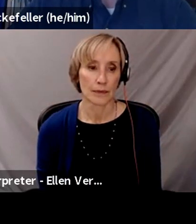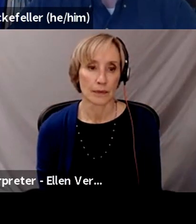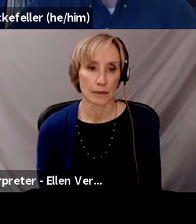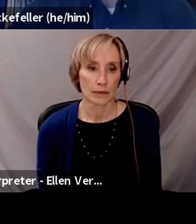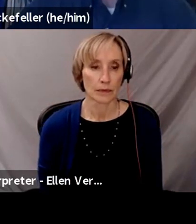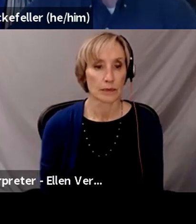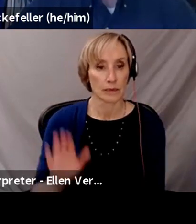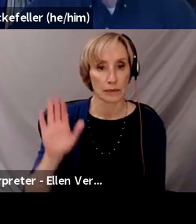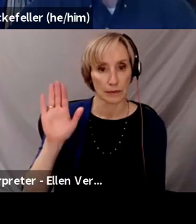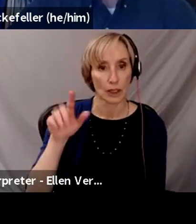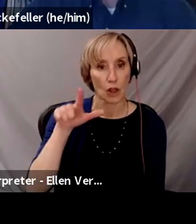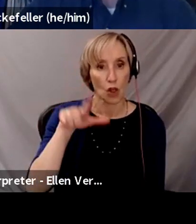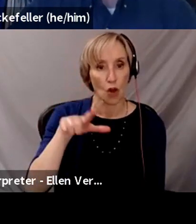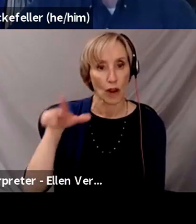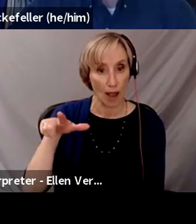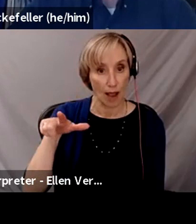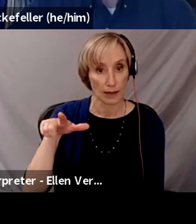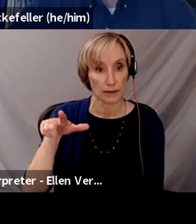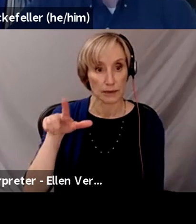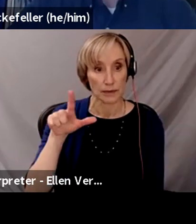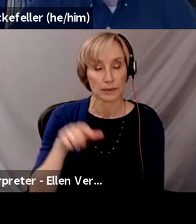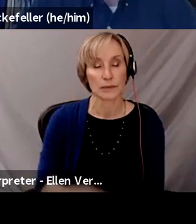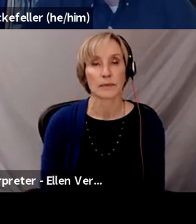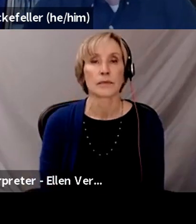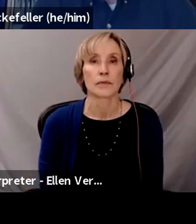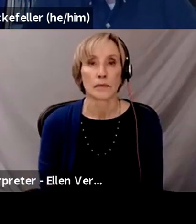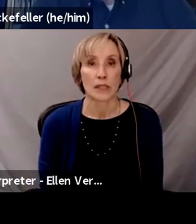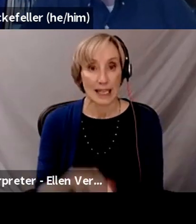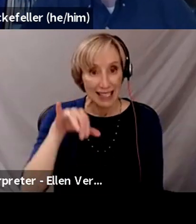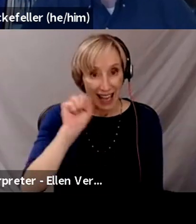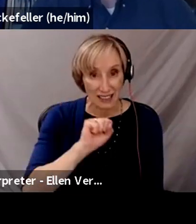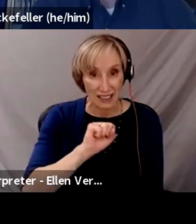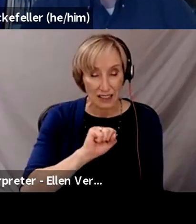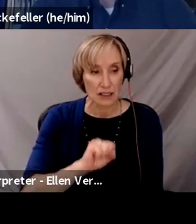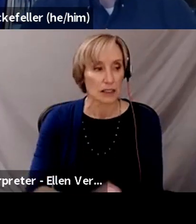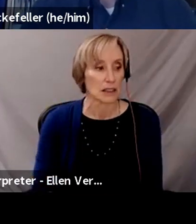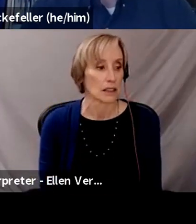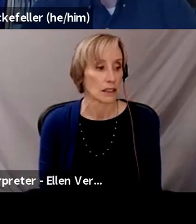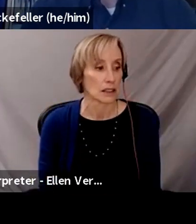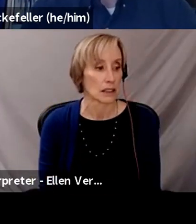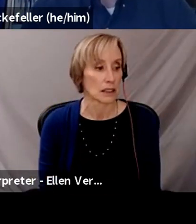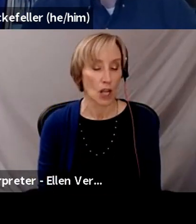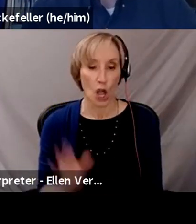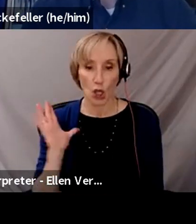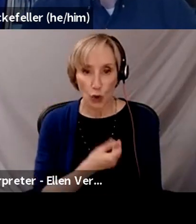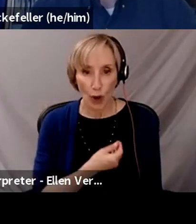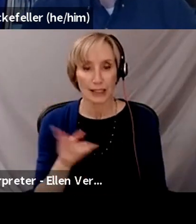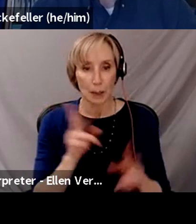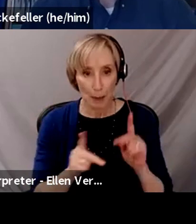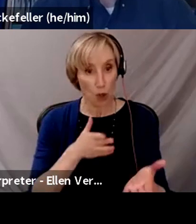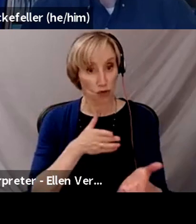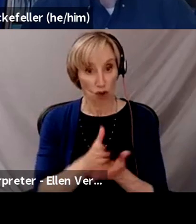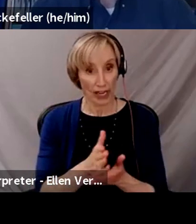I think that the constant bombardment of trans people's like rights to exist and the